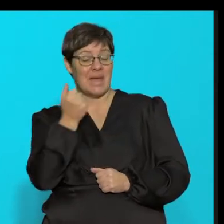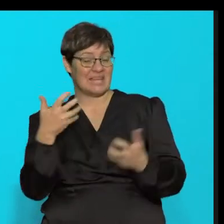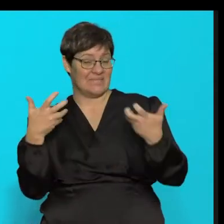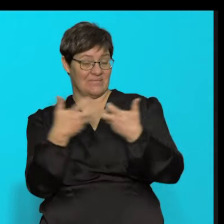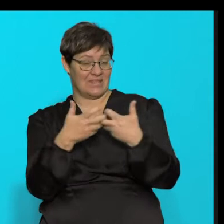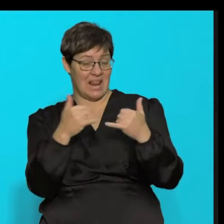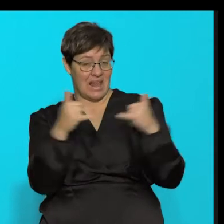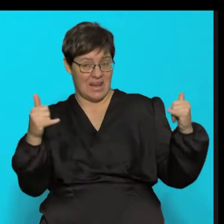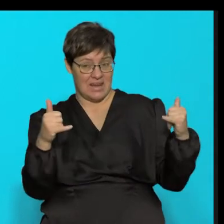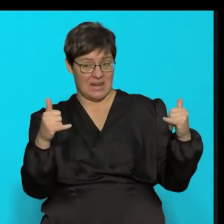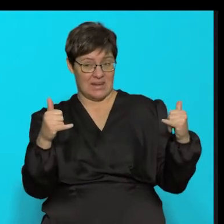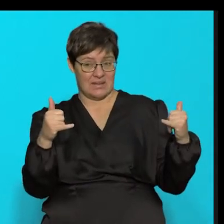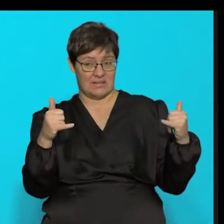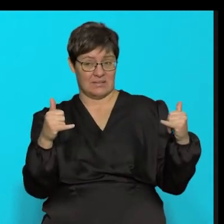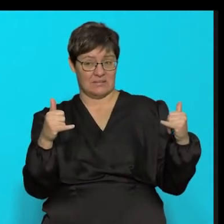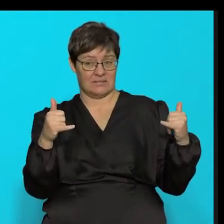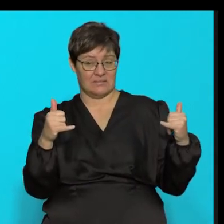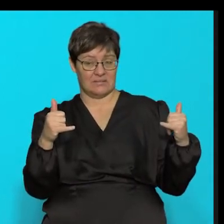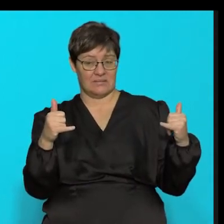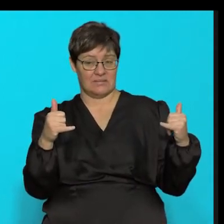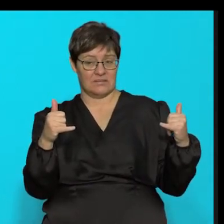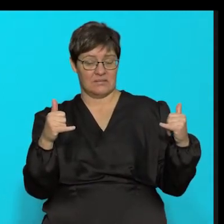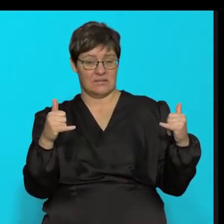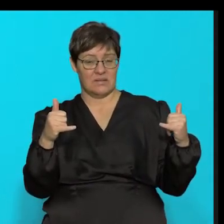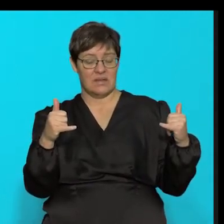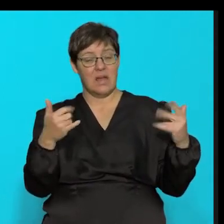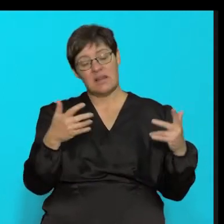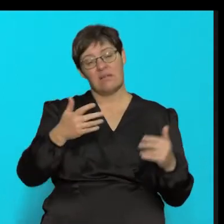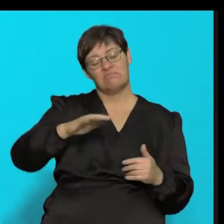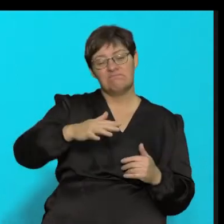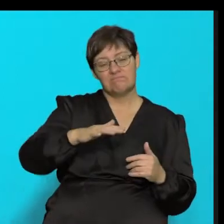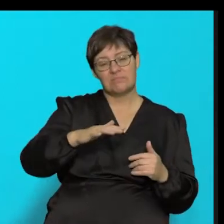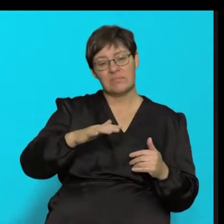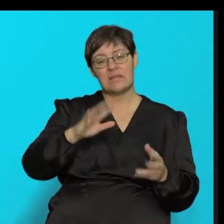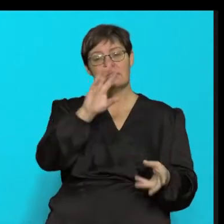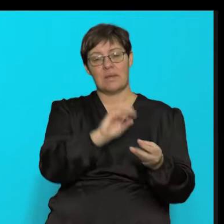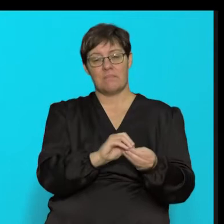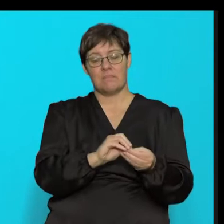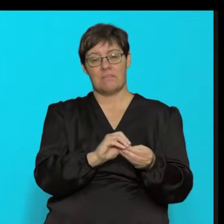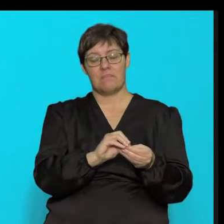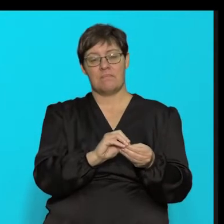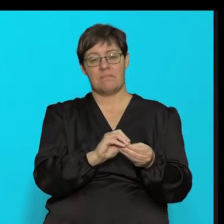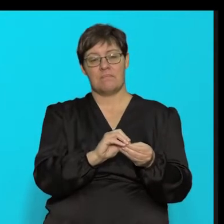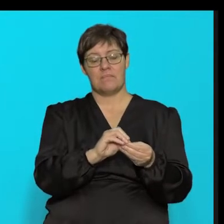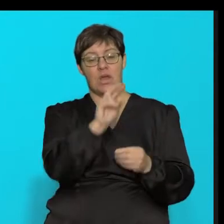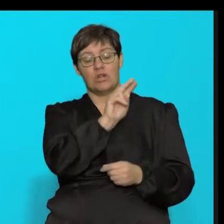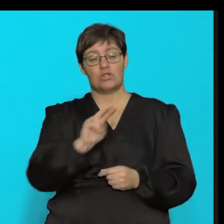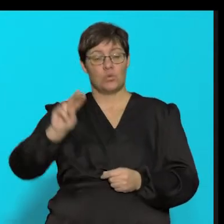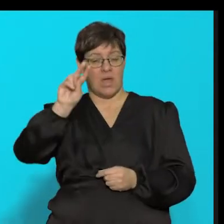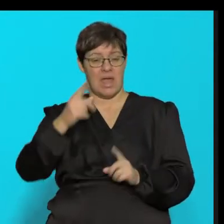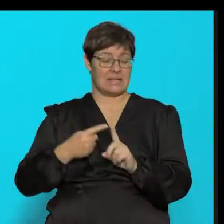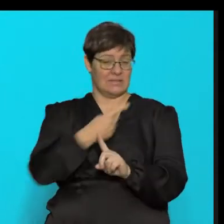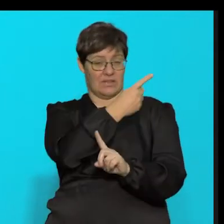the best fitting line is the one that minimizes the sum of square